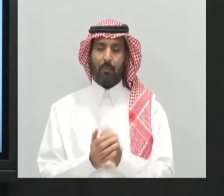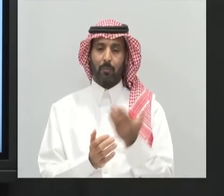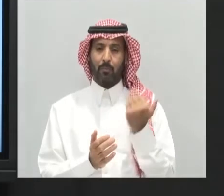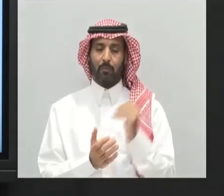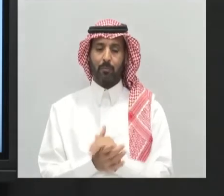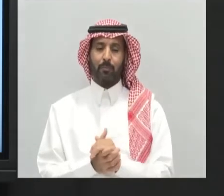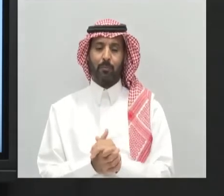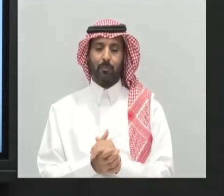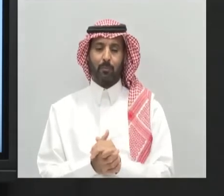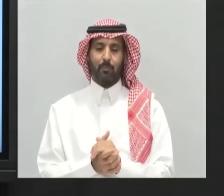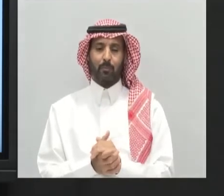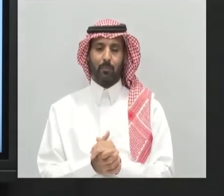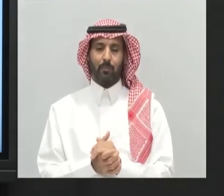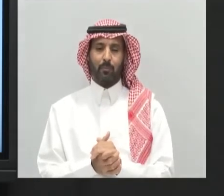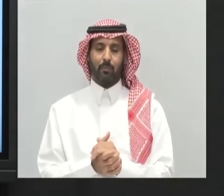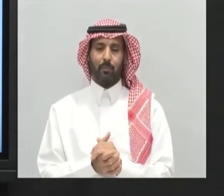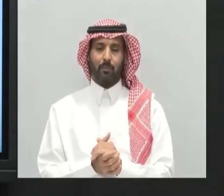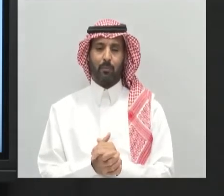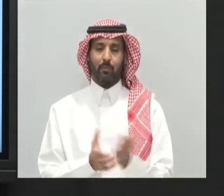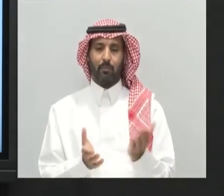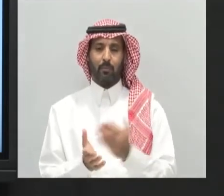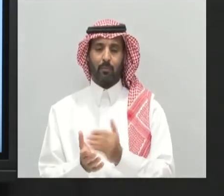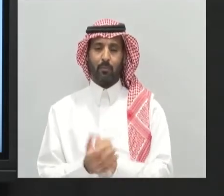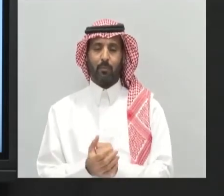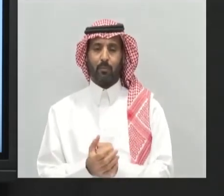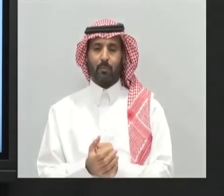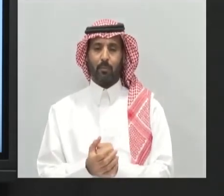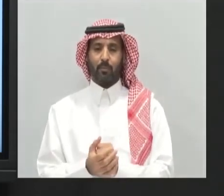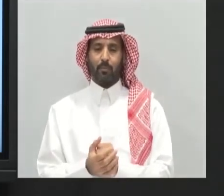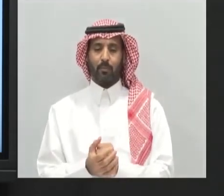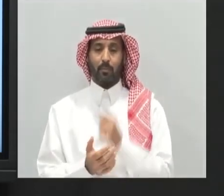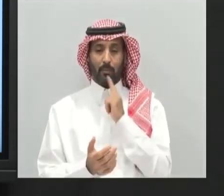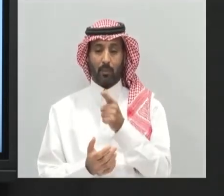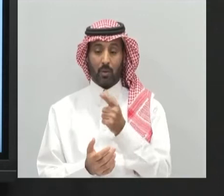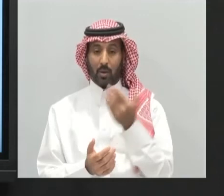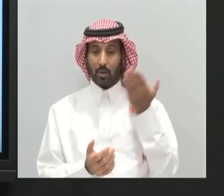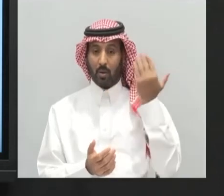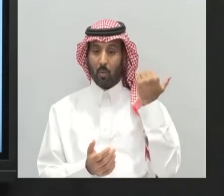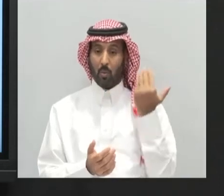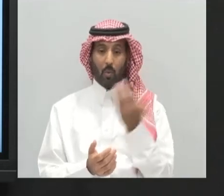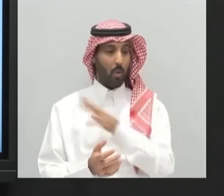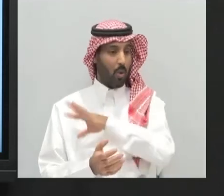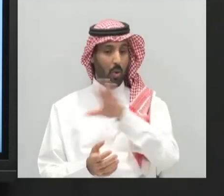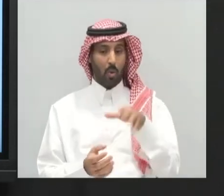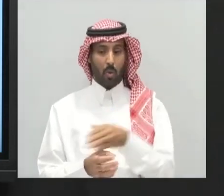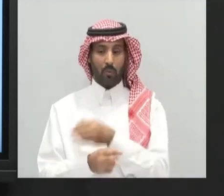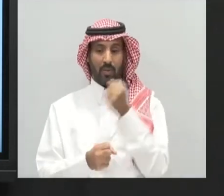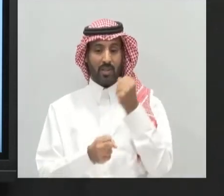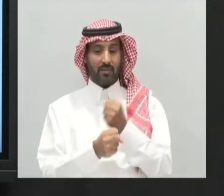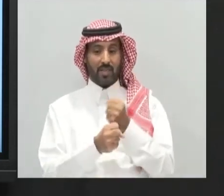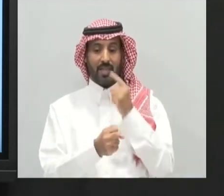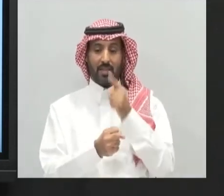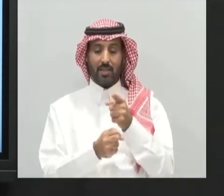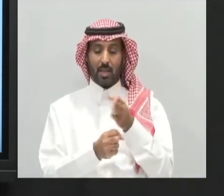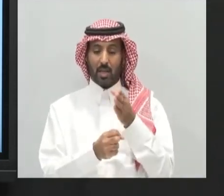these sentences. So, we said last time that all of these verbs, whether we